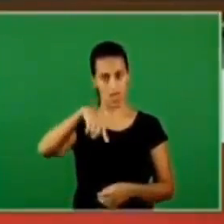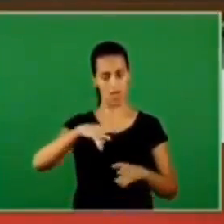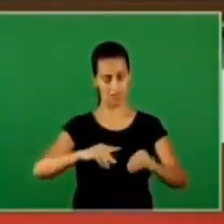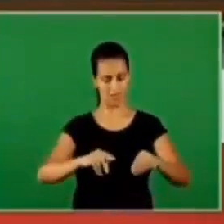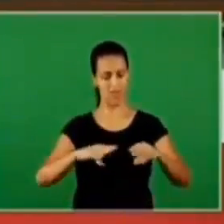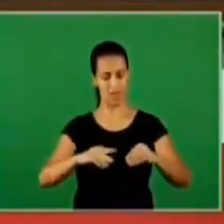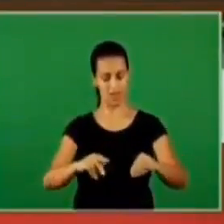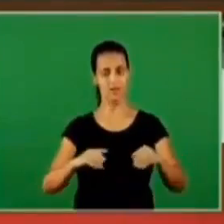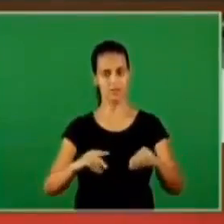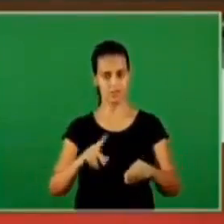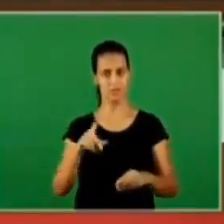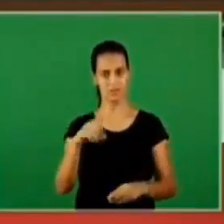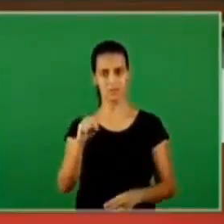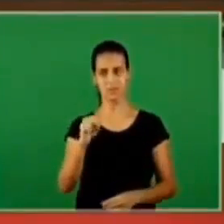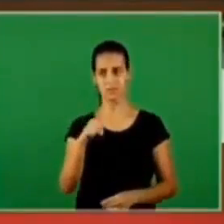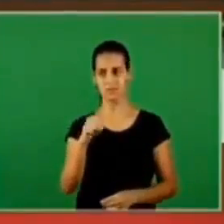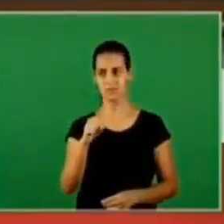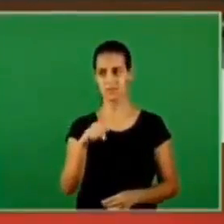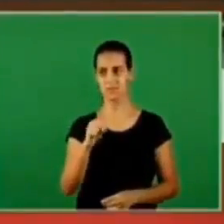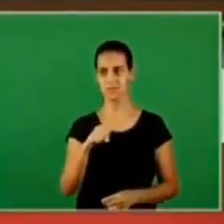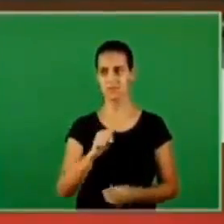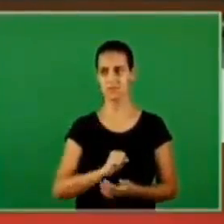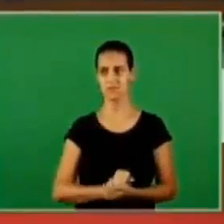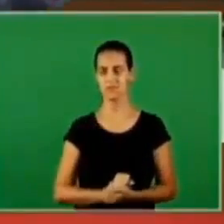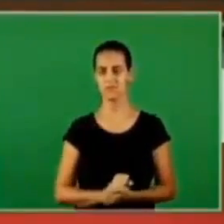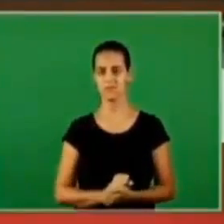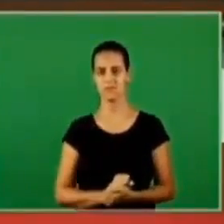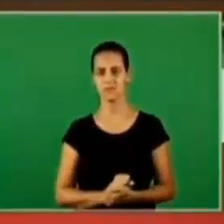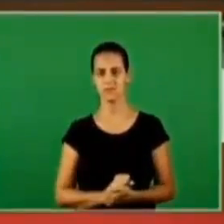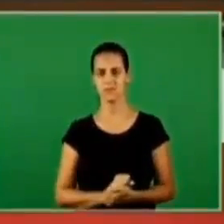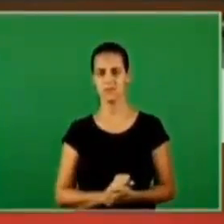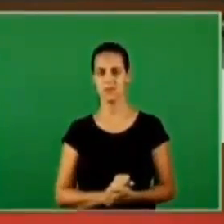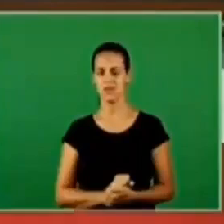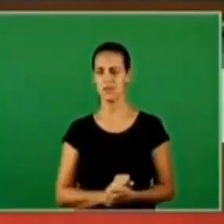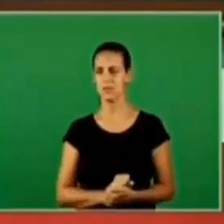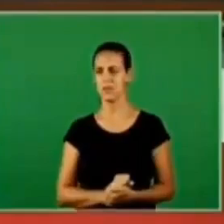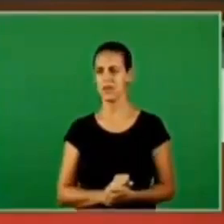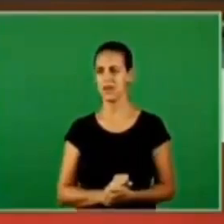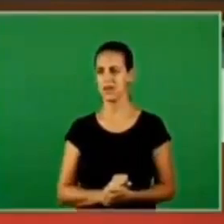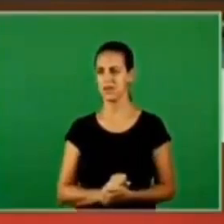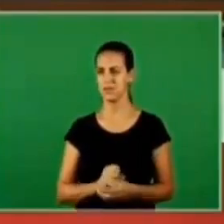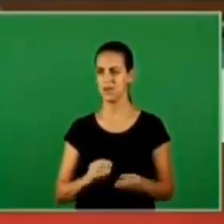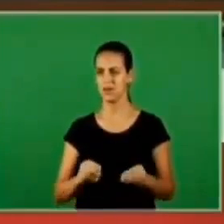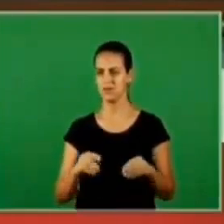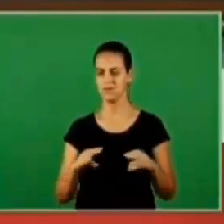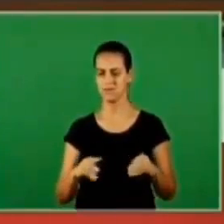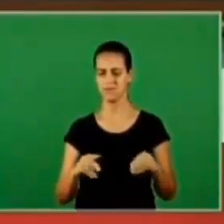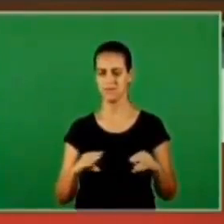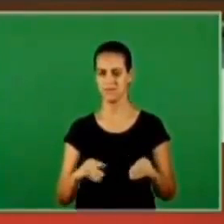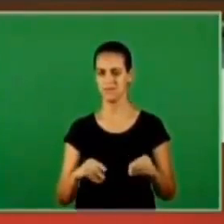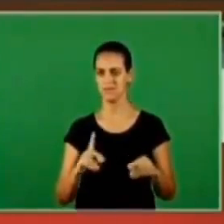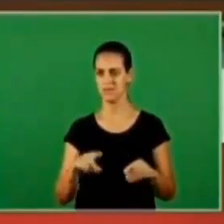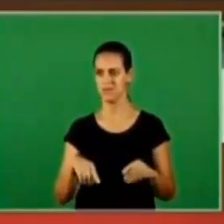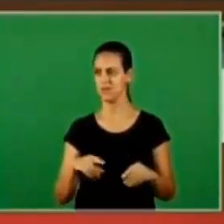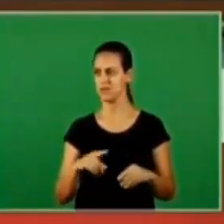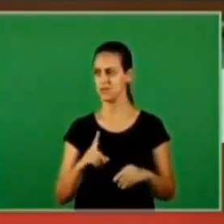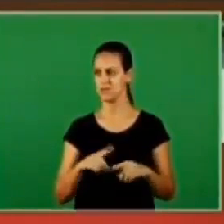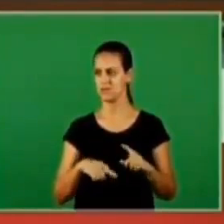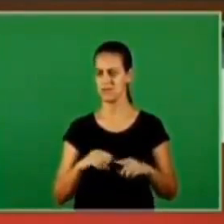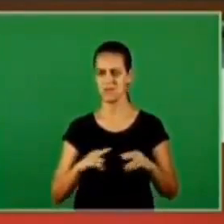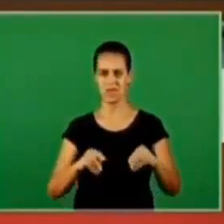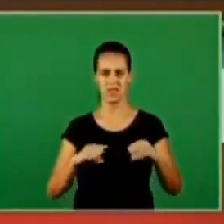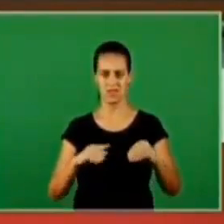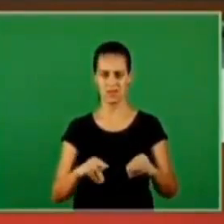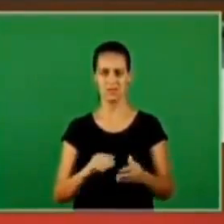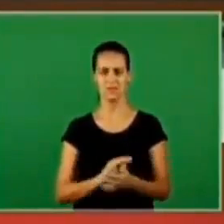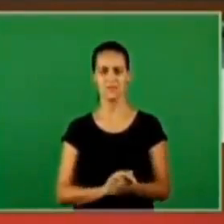matter, they brought listening to us here and in the other place of Brazil. They should